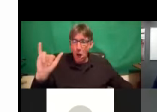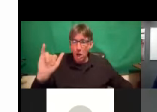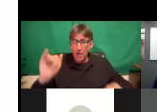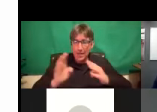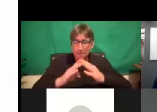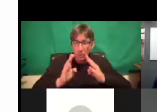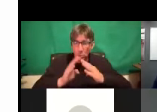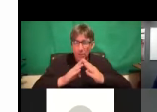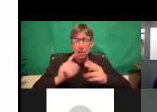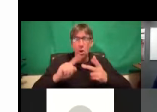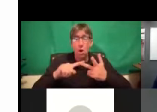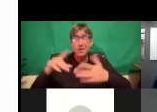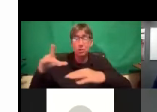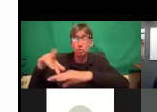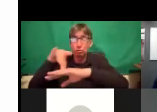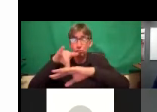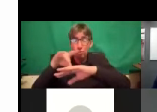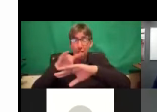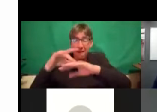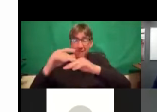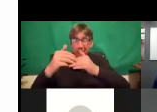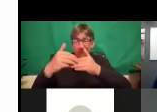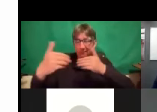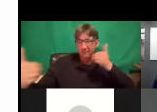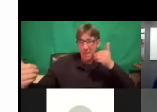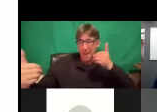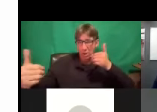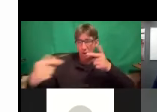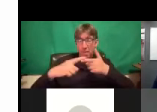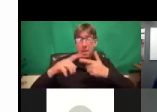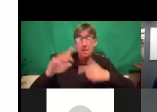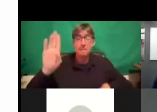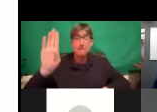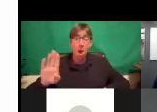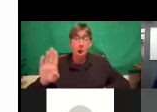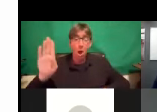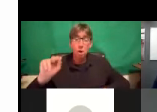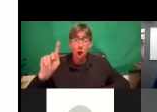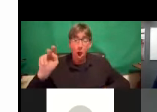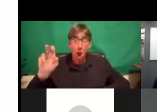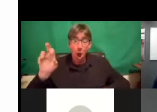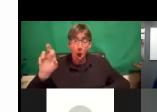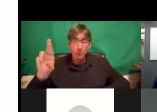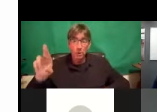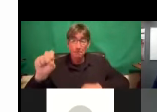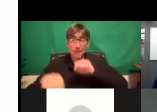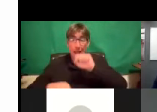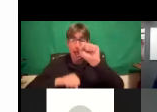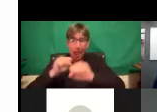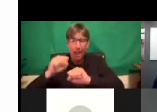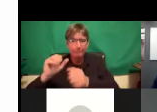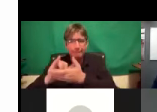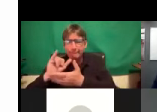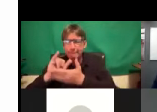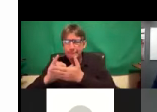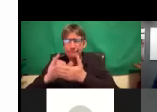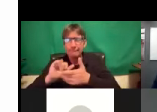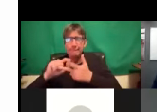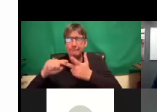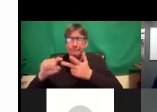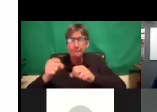Boston Harbor, that make walking and biking more difficult as mode choices, and communities with fewer residents who can work